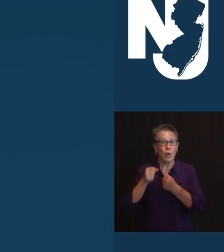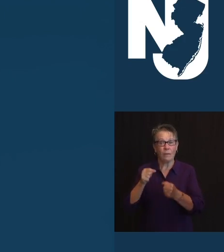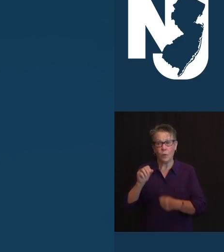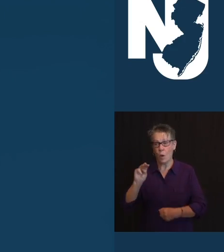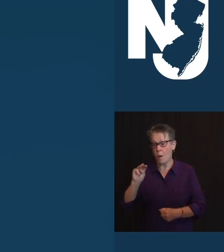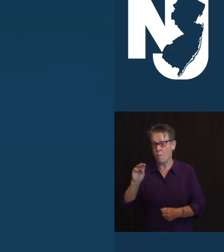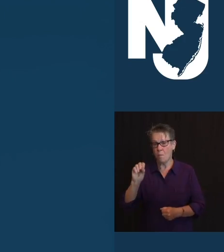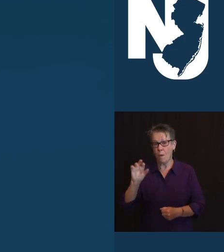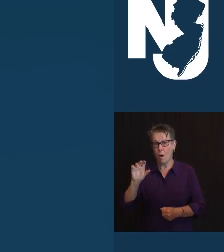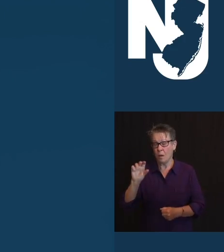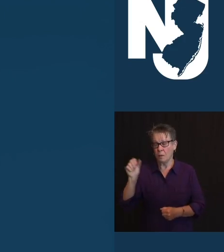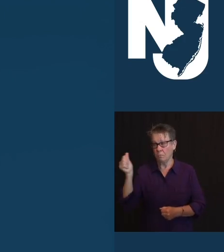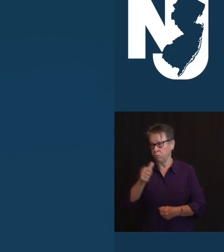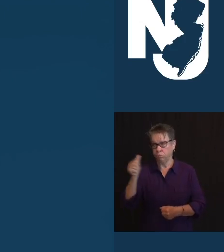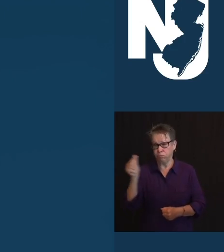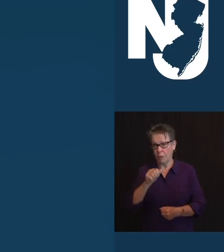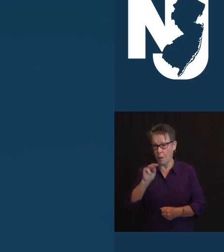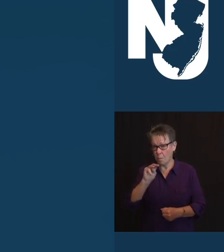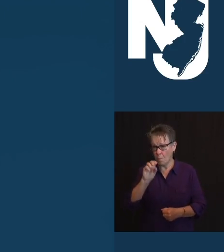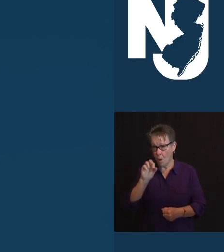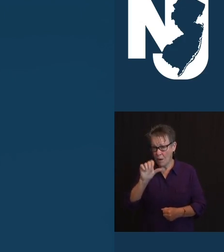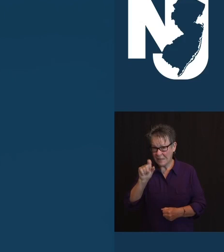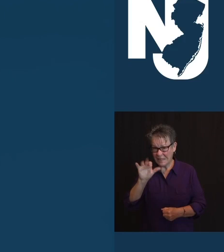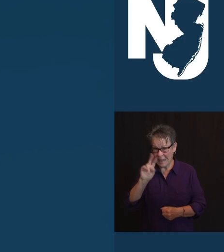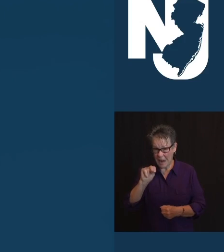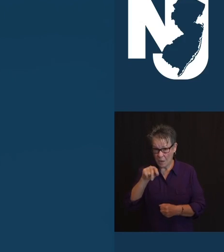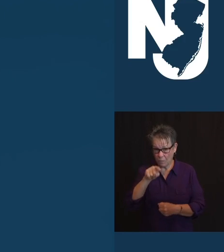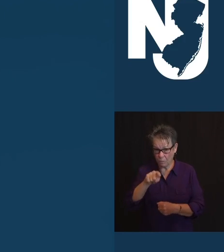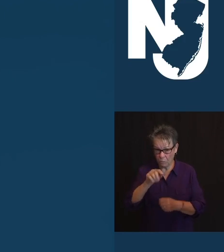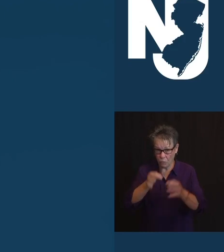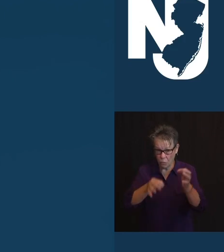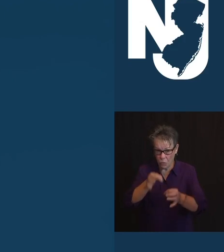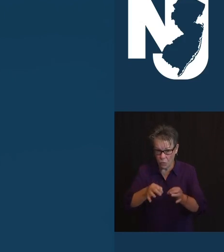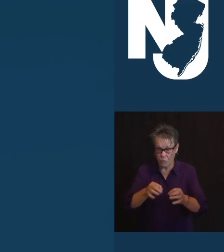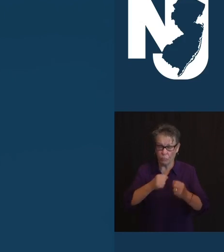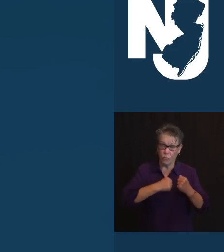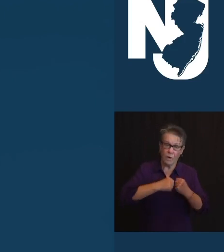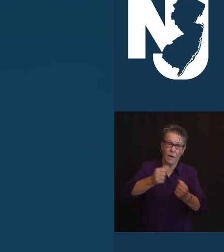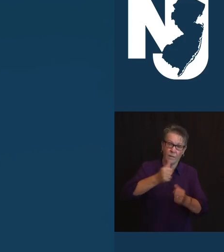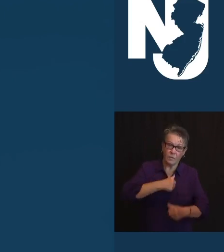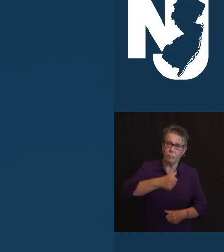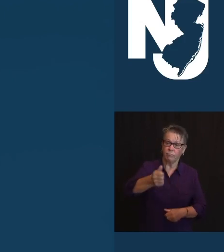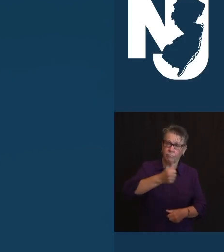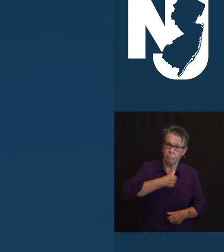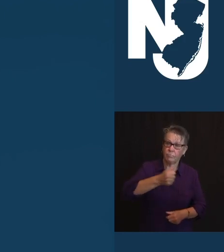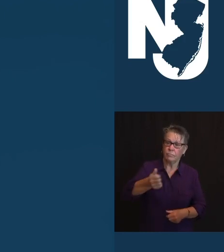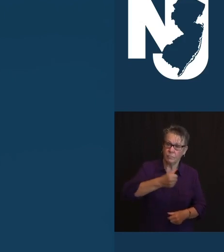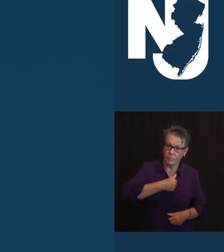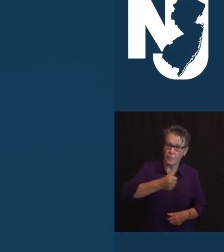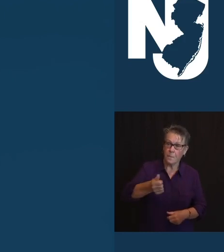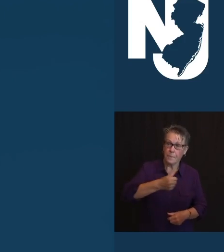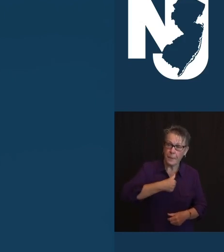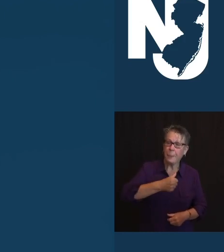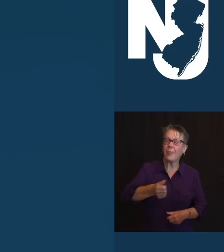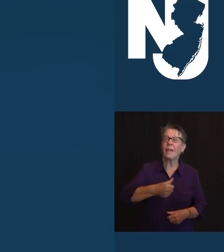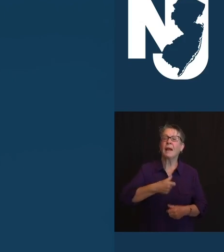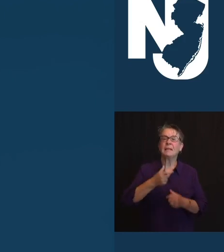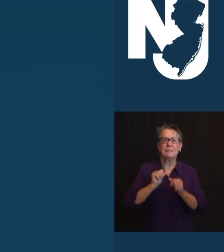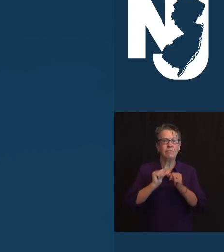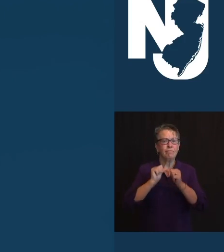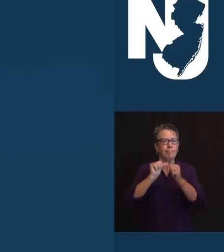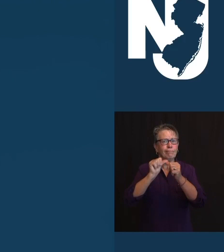after 2 decades not only of service to our courts, but after serving as a mentor to many of Judge Stern's clerks. She was a